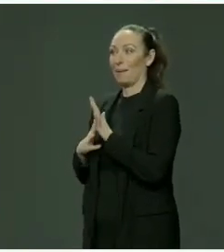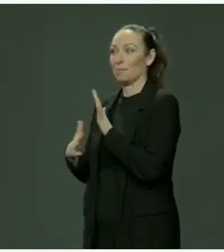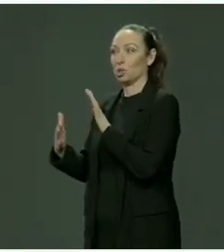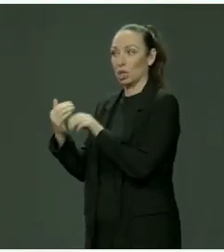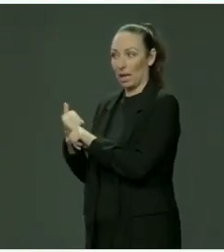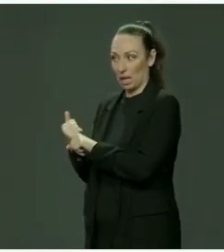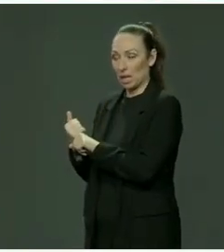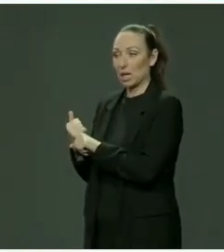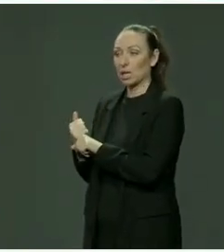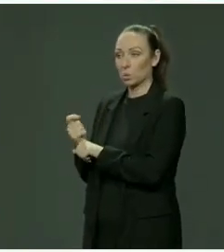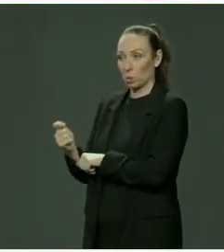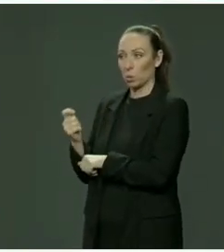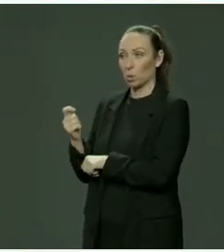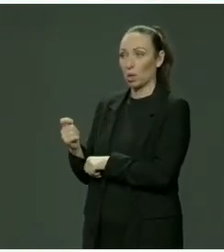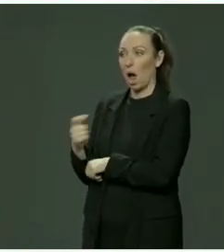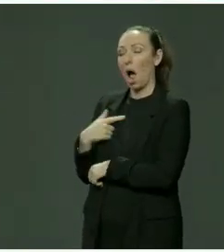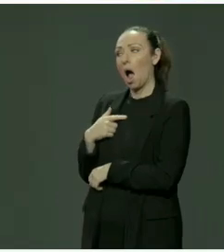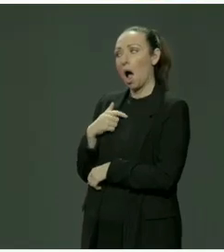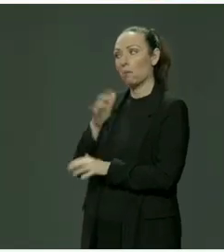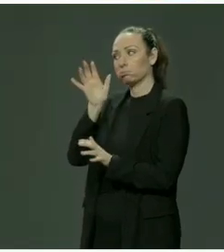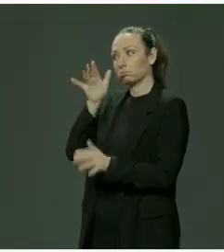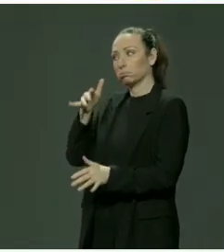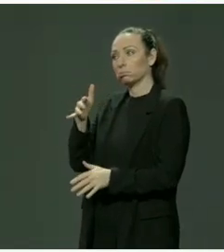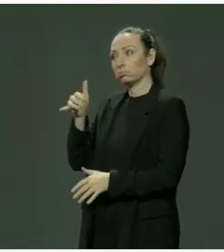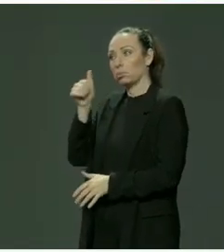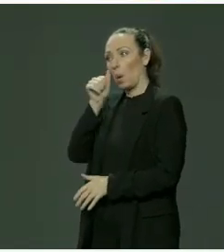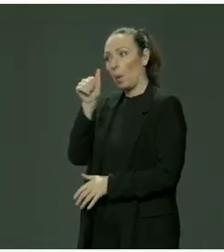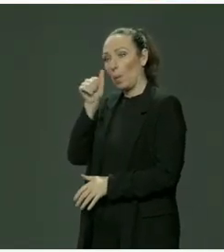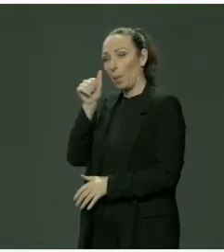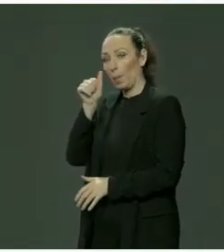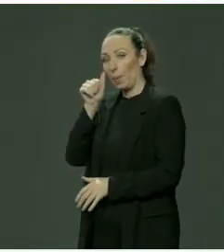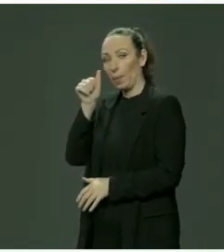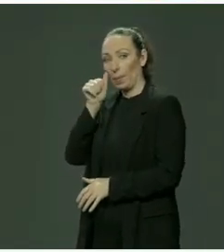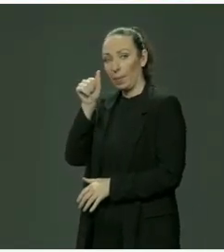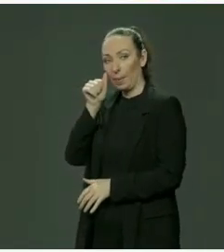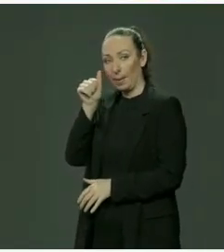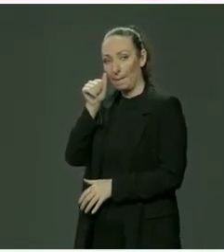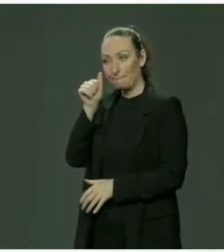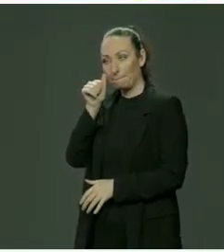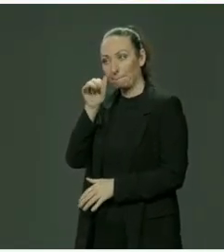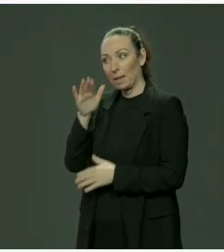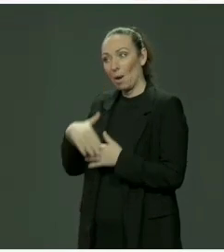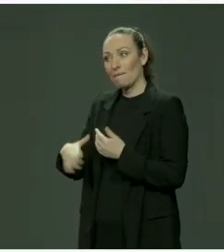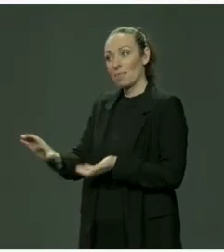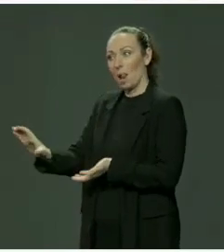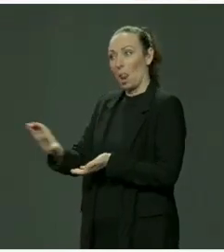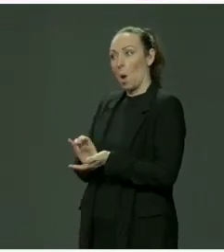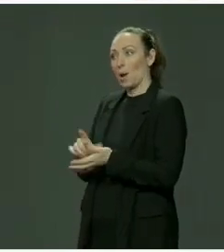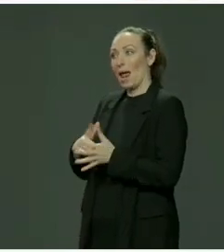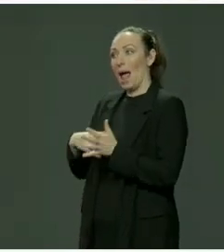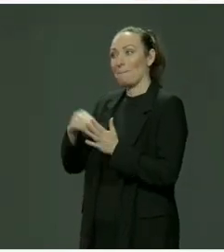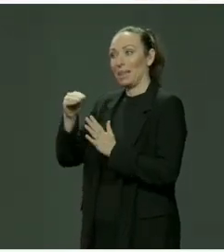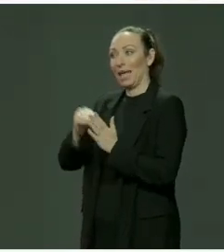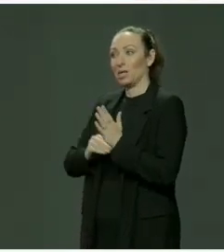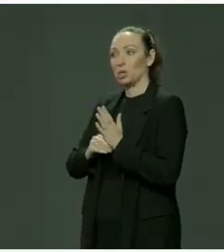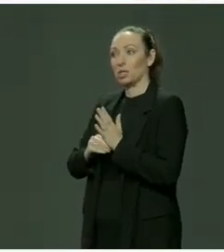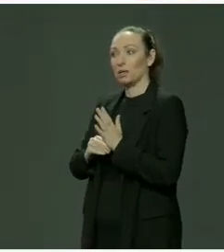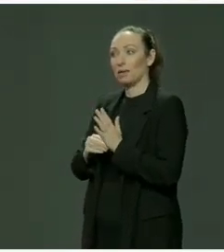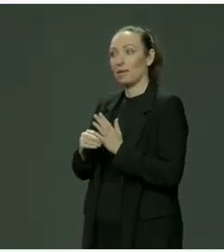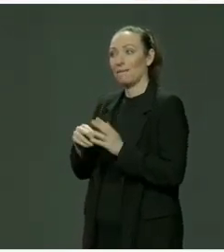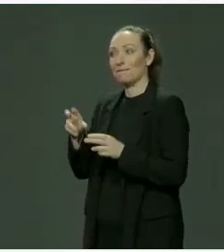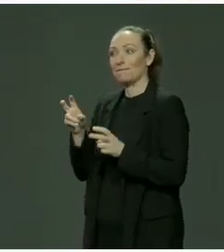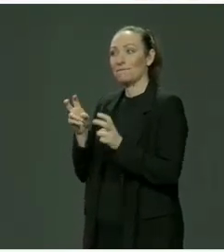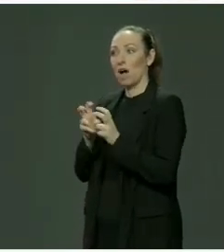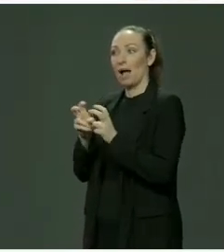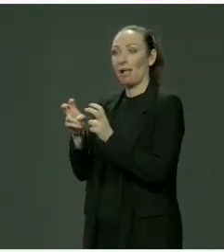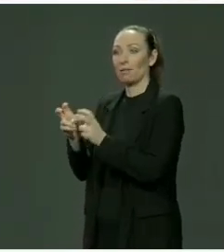it where required, but I'm interested to find out about the loan application files, how they are assessed by